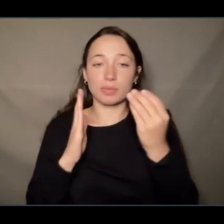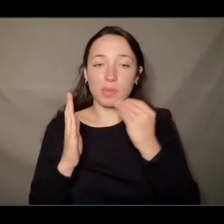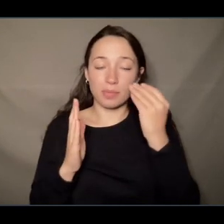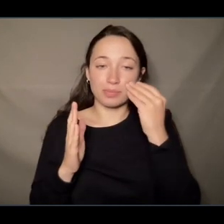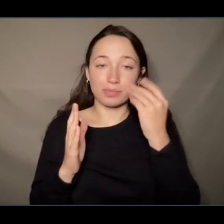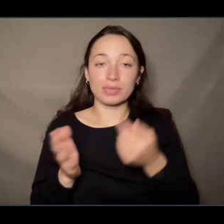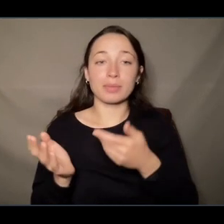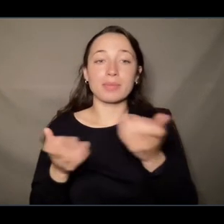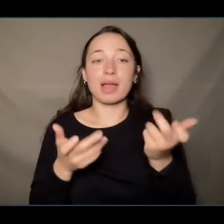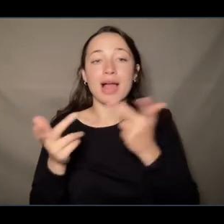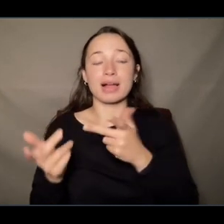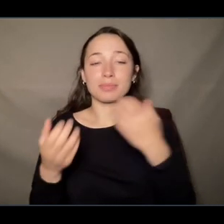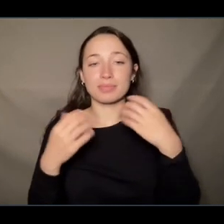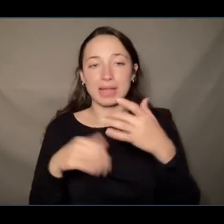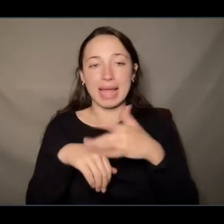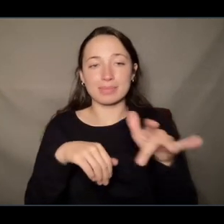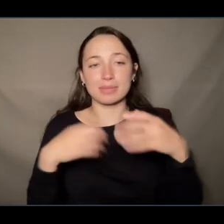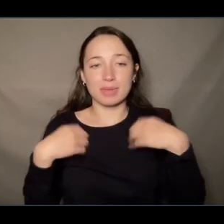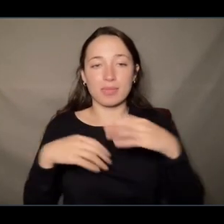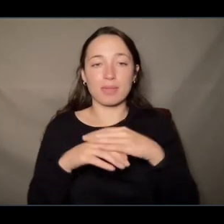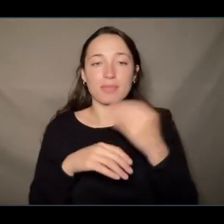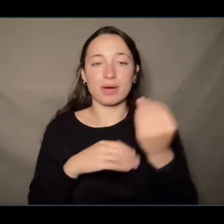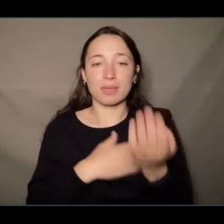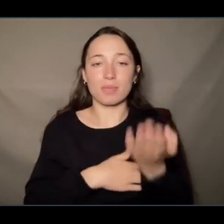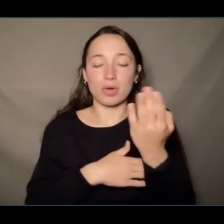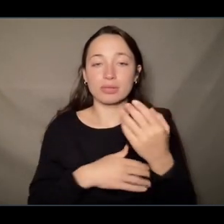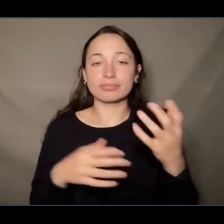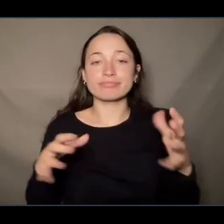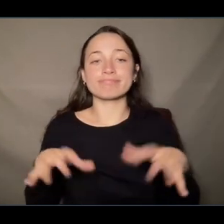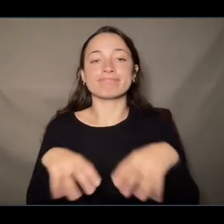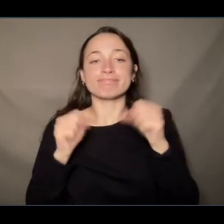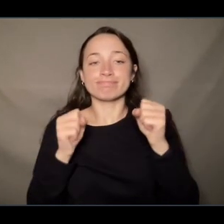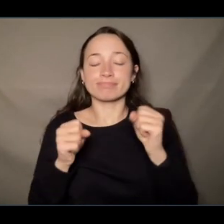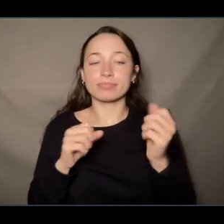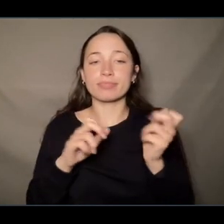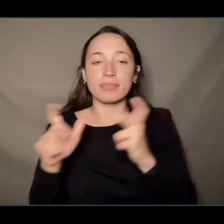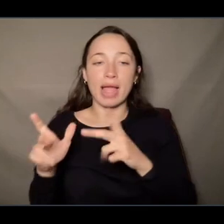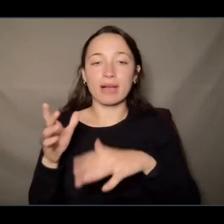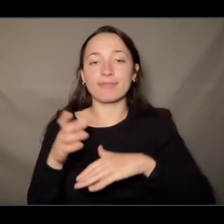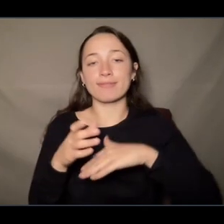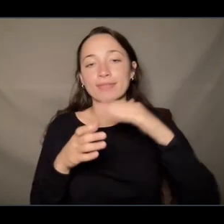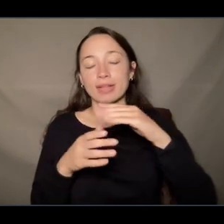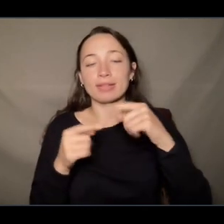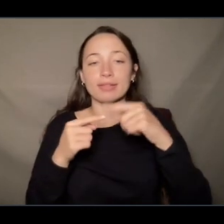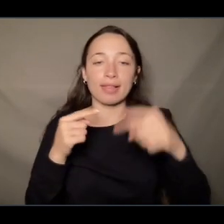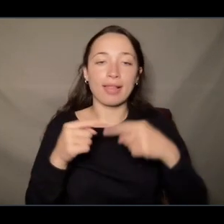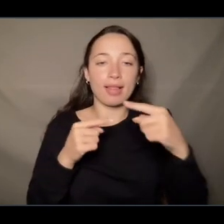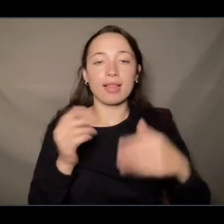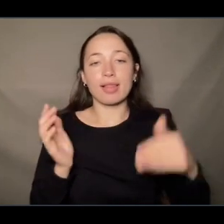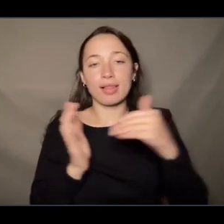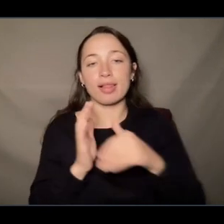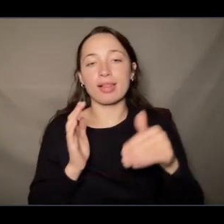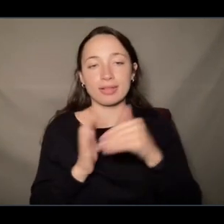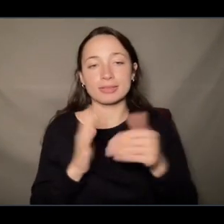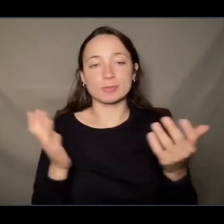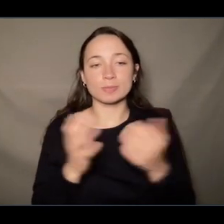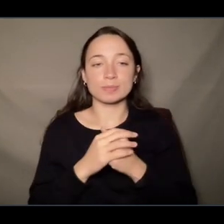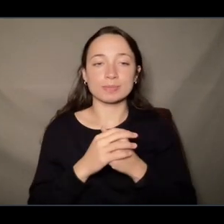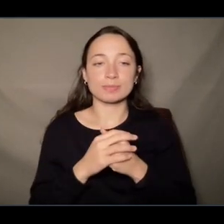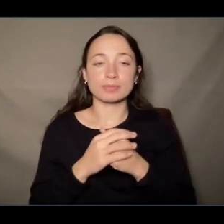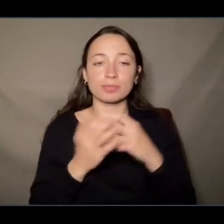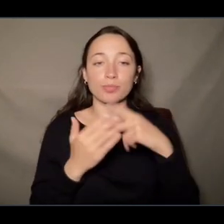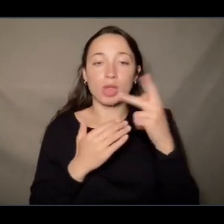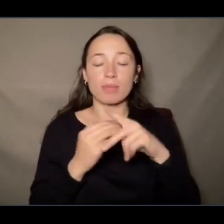they return the empty backpacks on Monday mornings. We collect those and fill them back up, and the cycle continues.